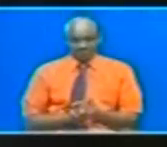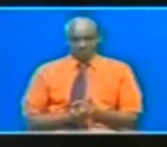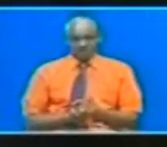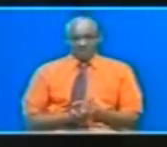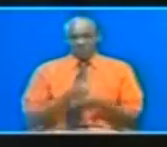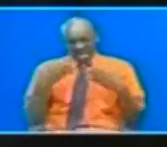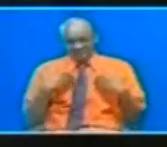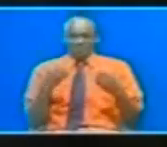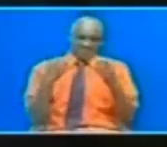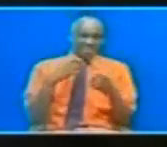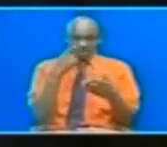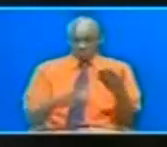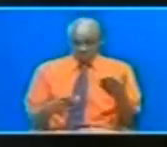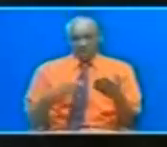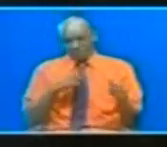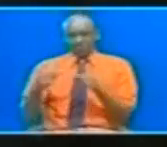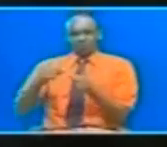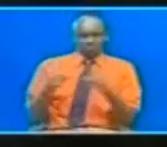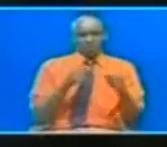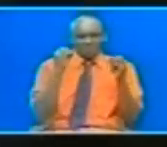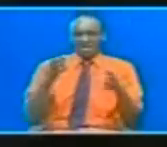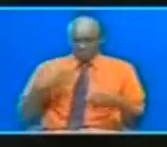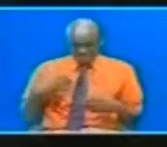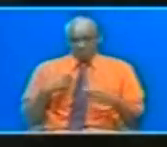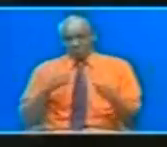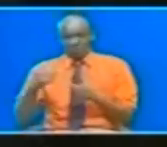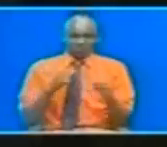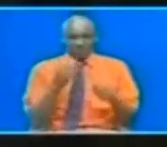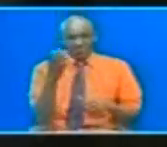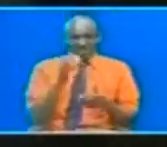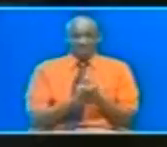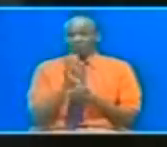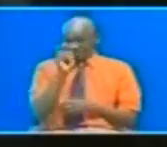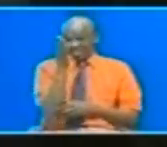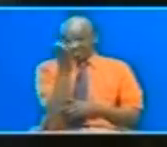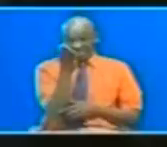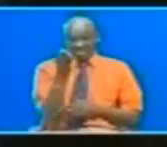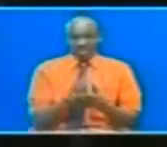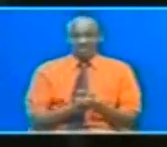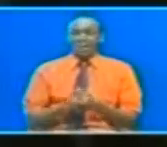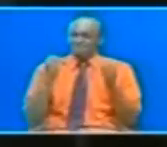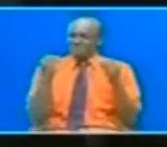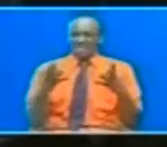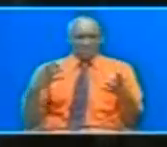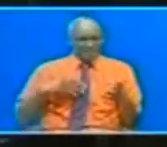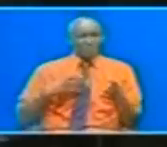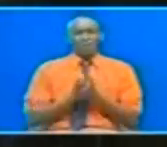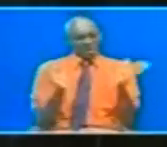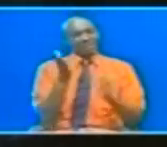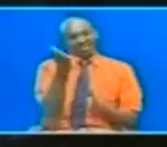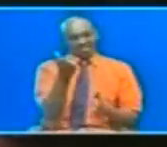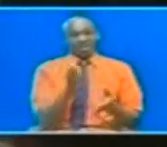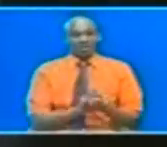lot of pushing and shoving here. And I don't know if you can clearly see the pictures behind me of the public viewing.